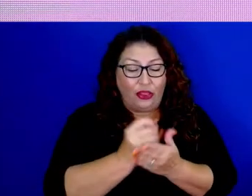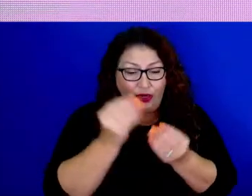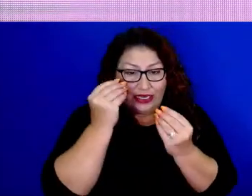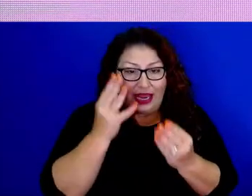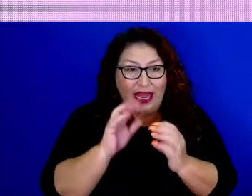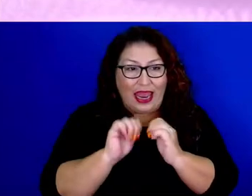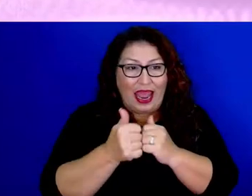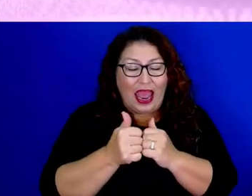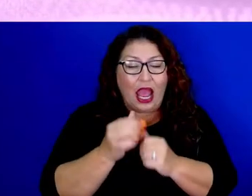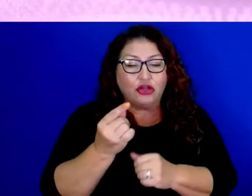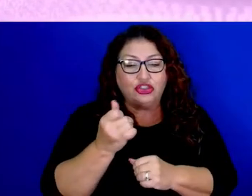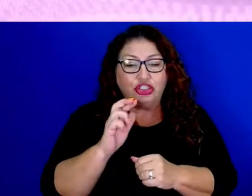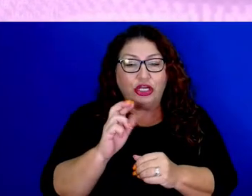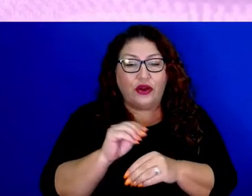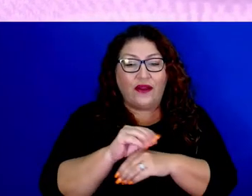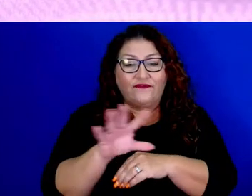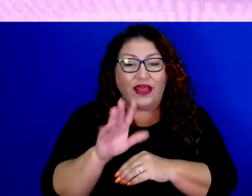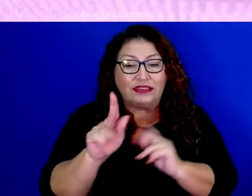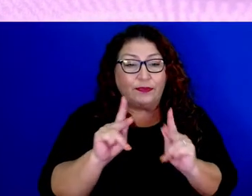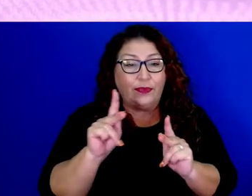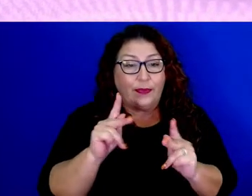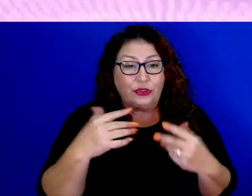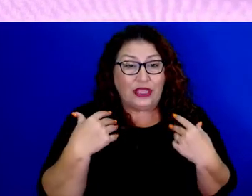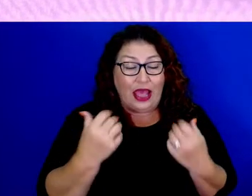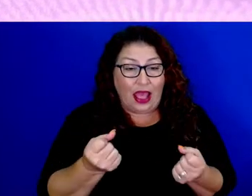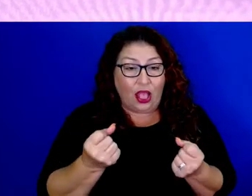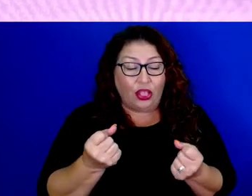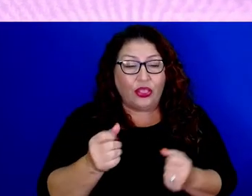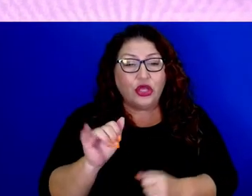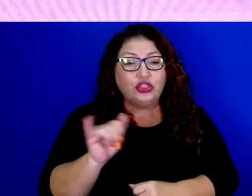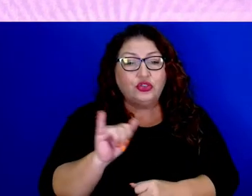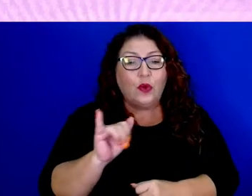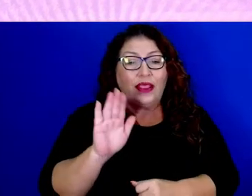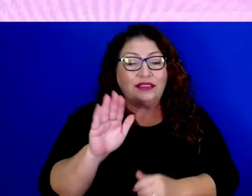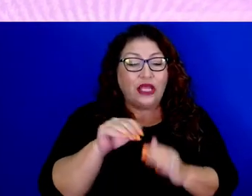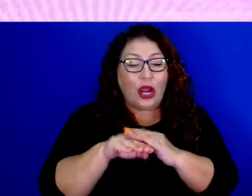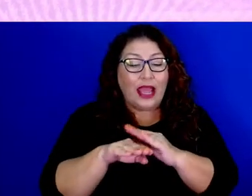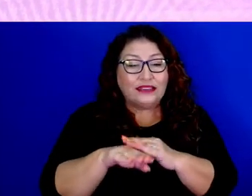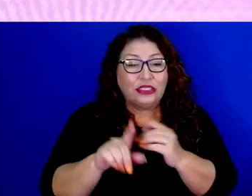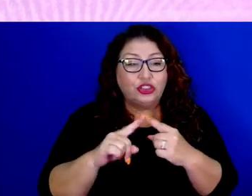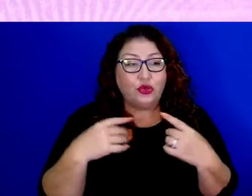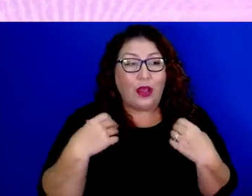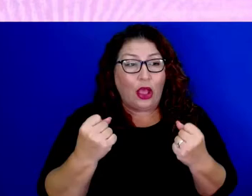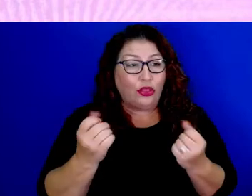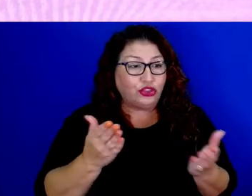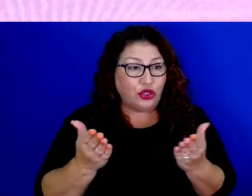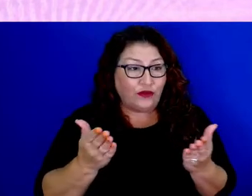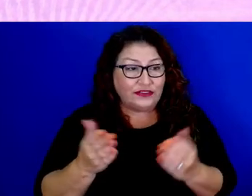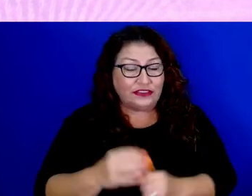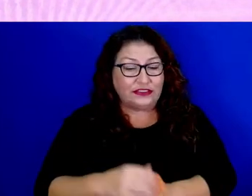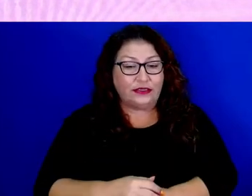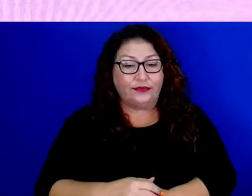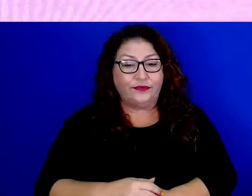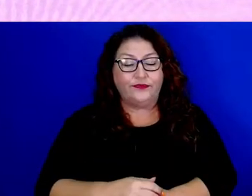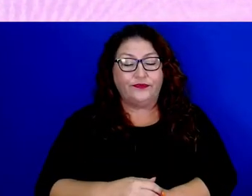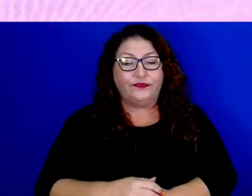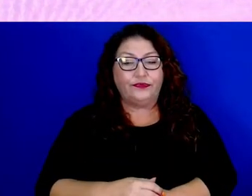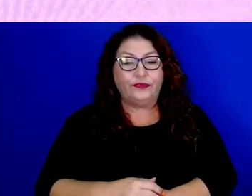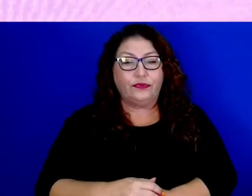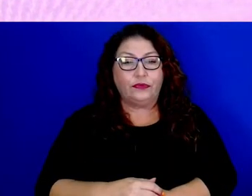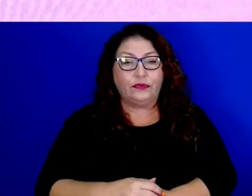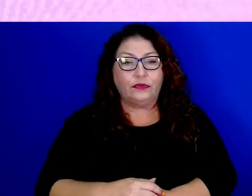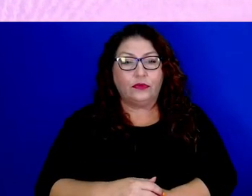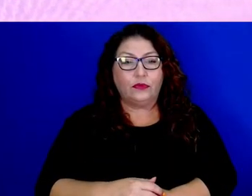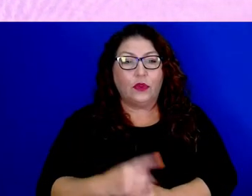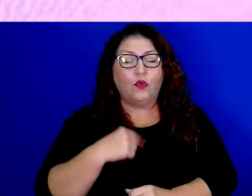health, as well as their access to health services. We are particularly grateful